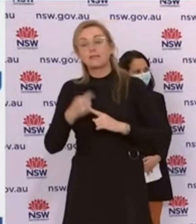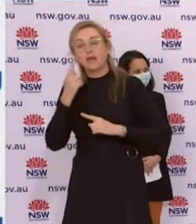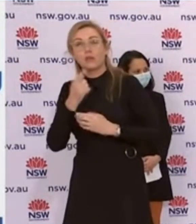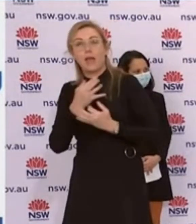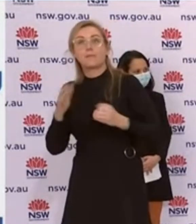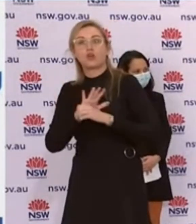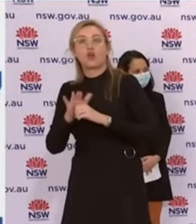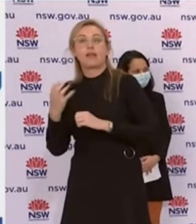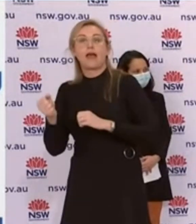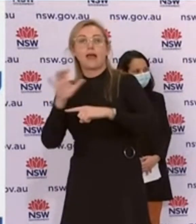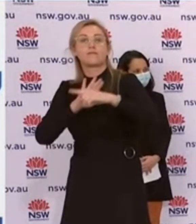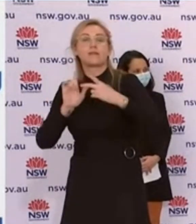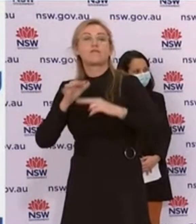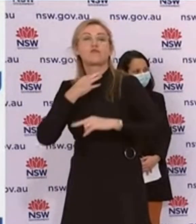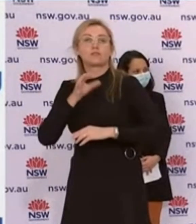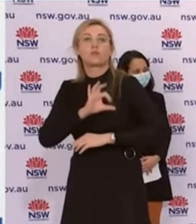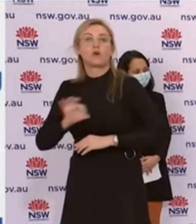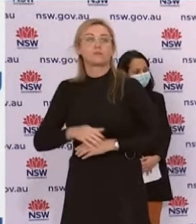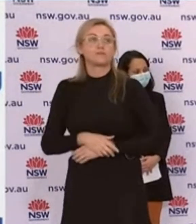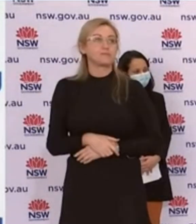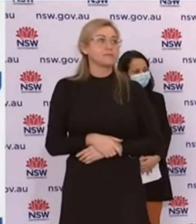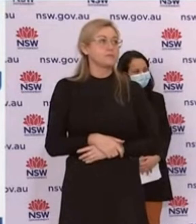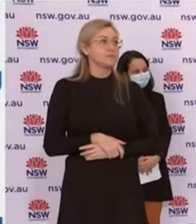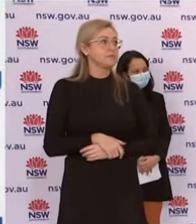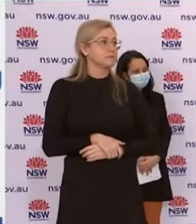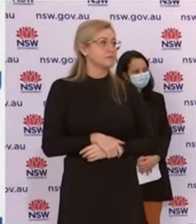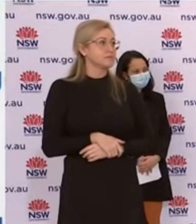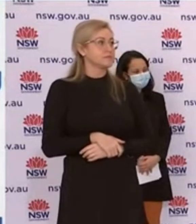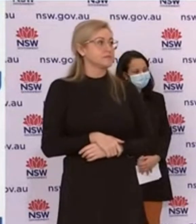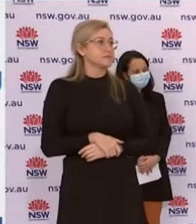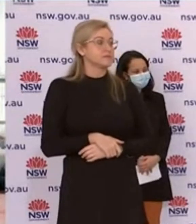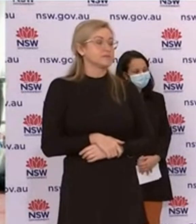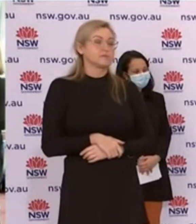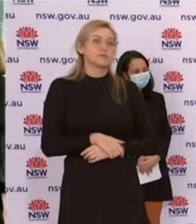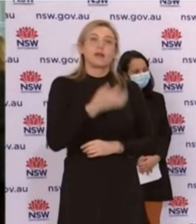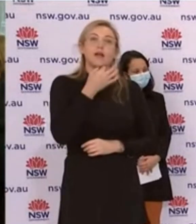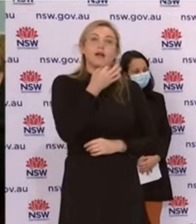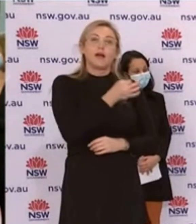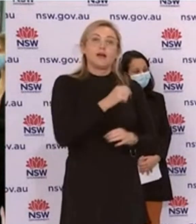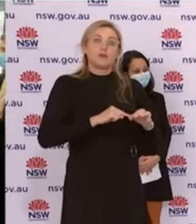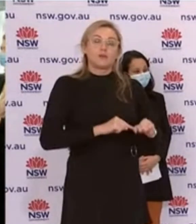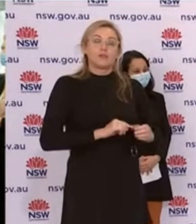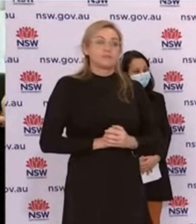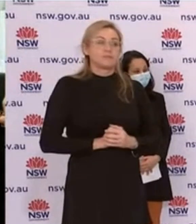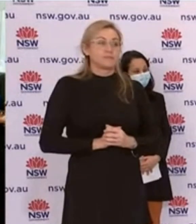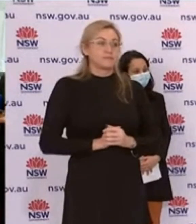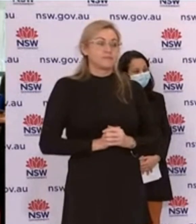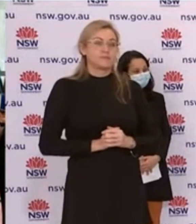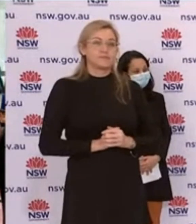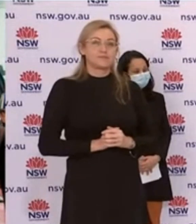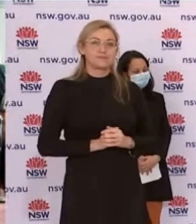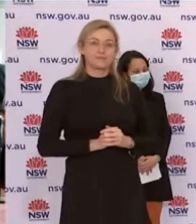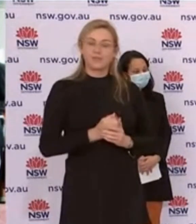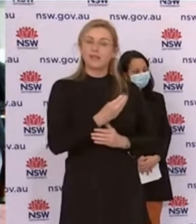up there. Premier, with public transport from the 25th of October, if I could just ask about leaders that are concerned about hospitals there not having